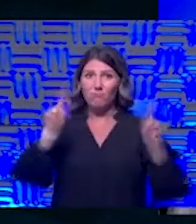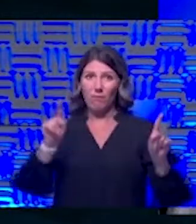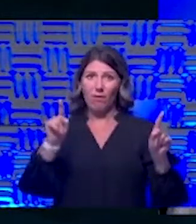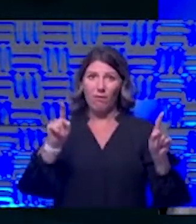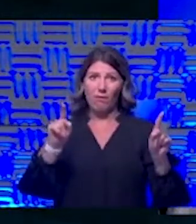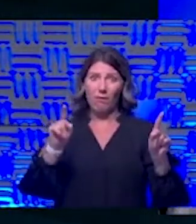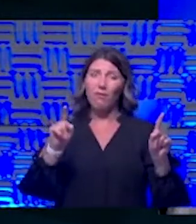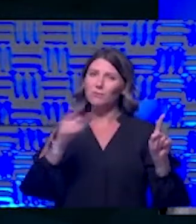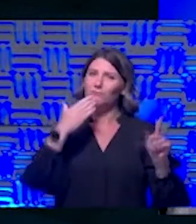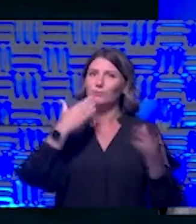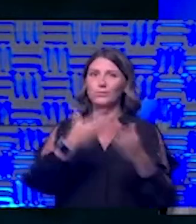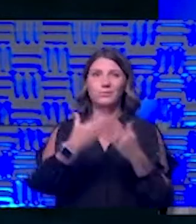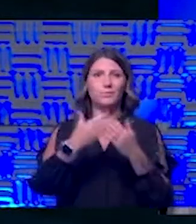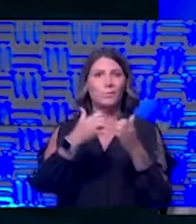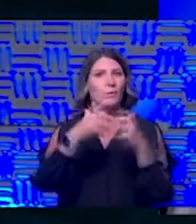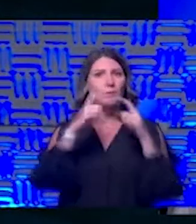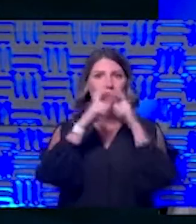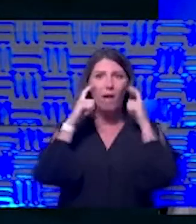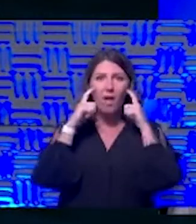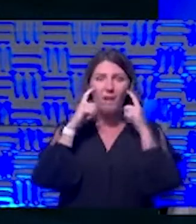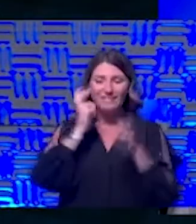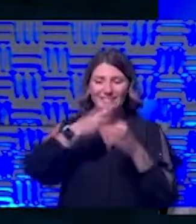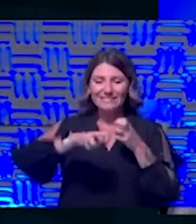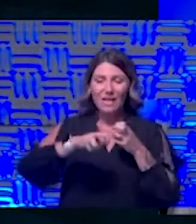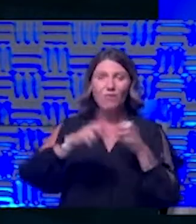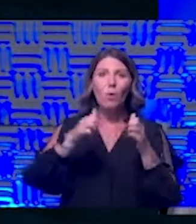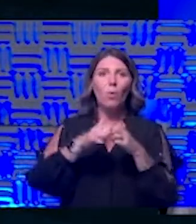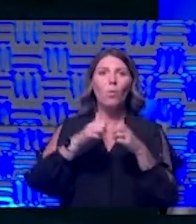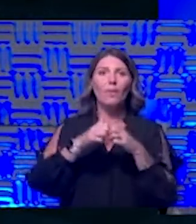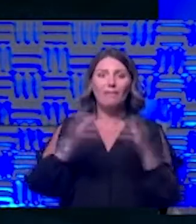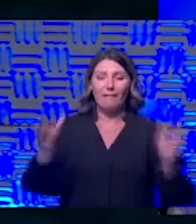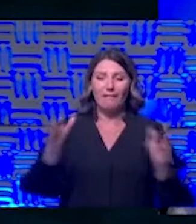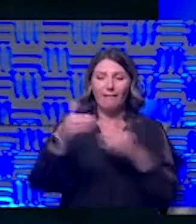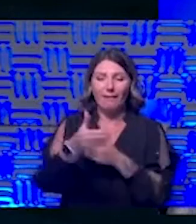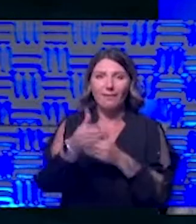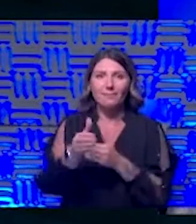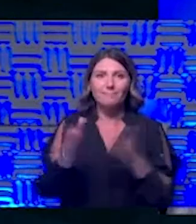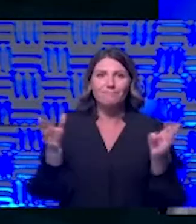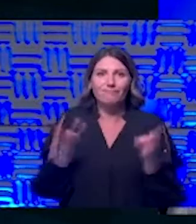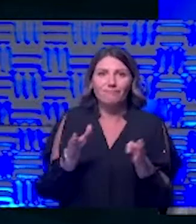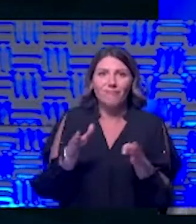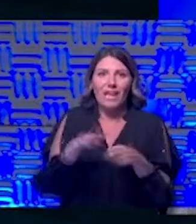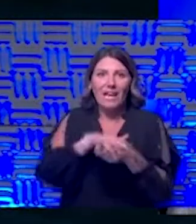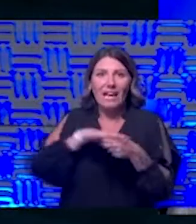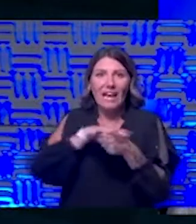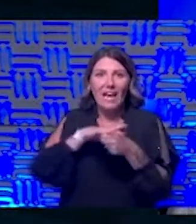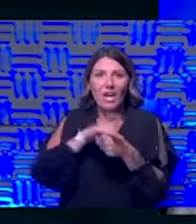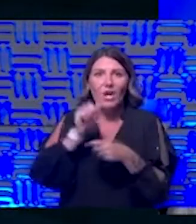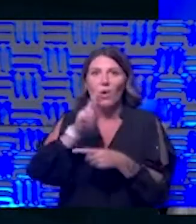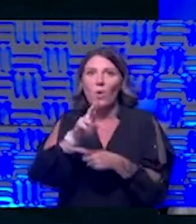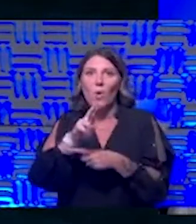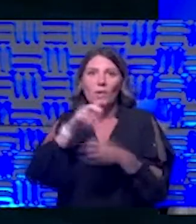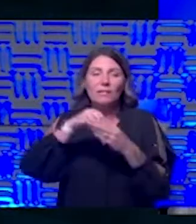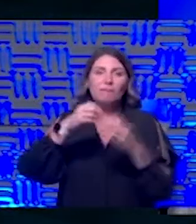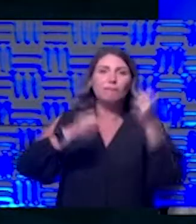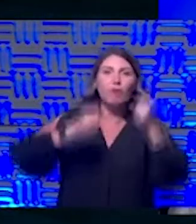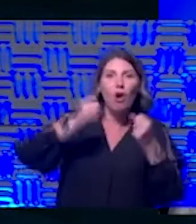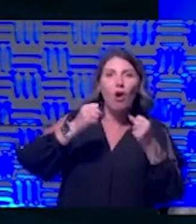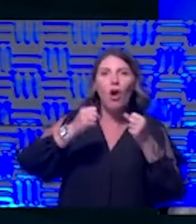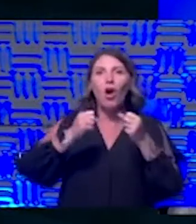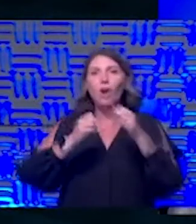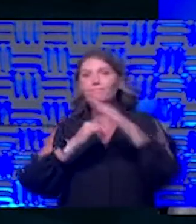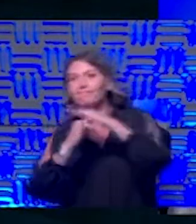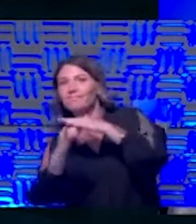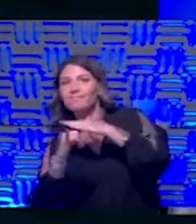virus outside a lot more so than when you're on a much more contained surface or a contained area, like, you're in a streetcar, you're in a bus, or